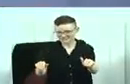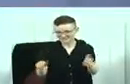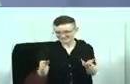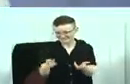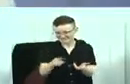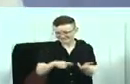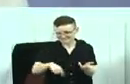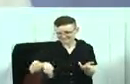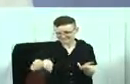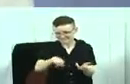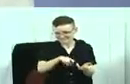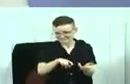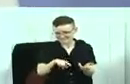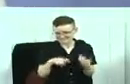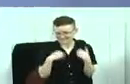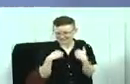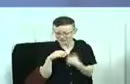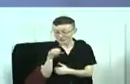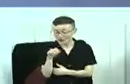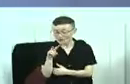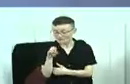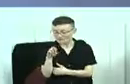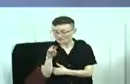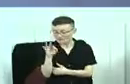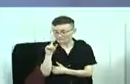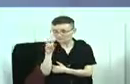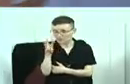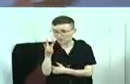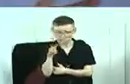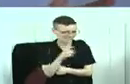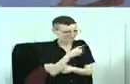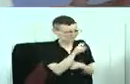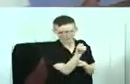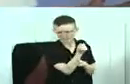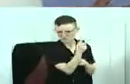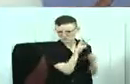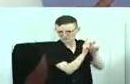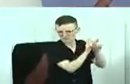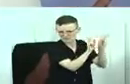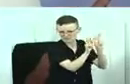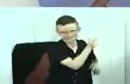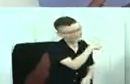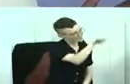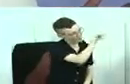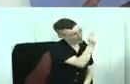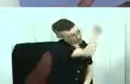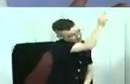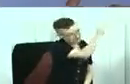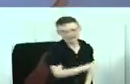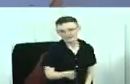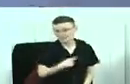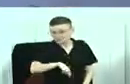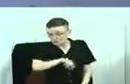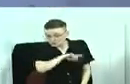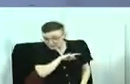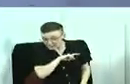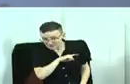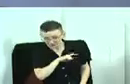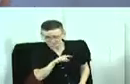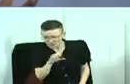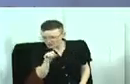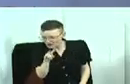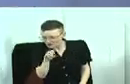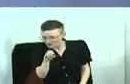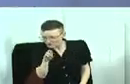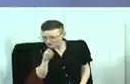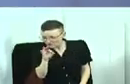upper room, but they got the message, they got the story. You and I are really the overflow, and we're going to keep it going. And so